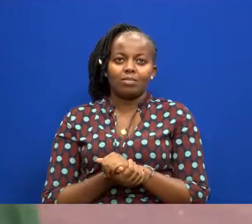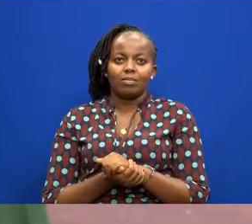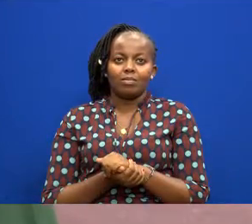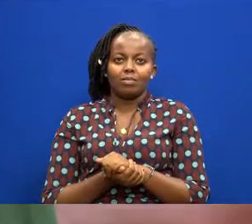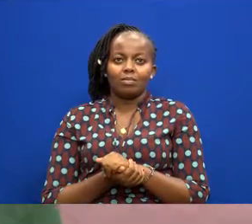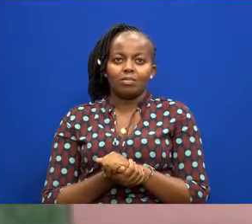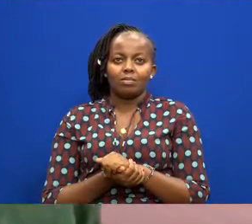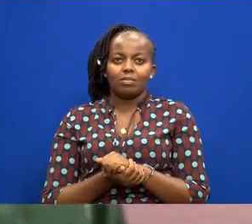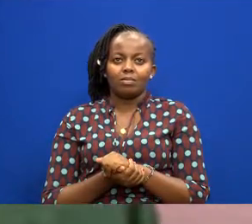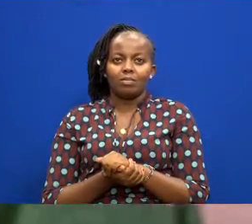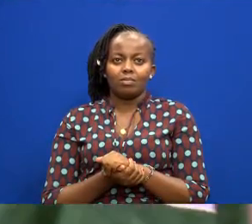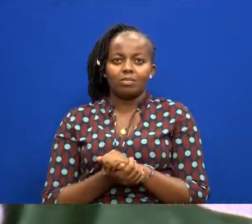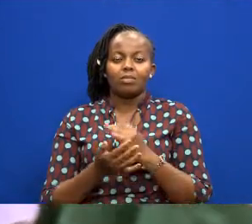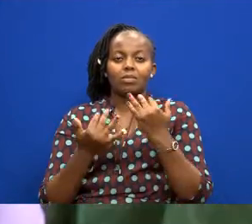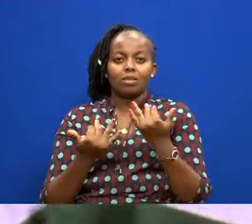So game imekuwaje?